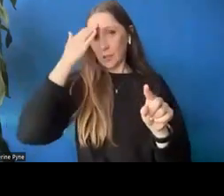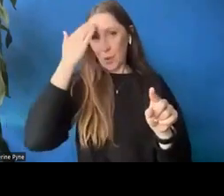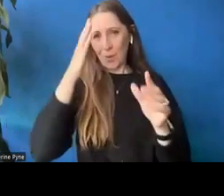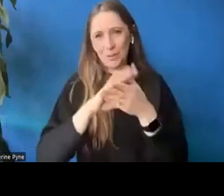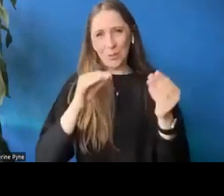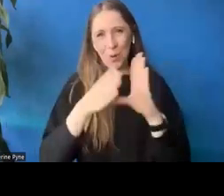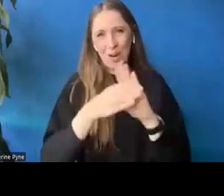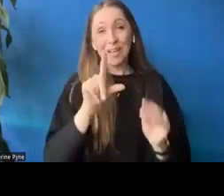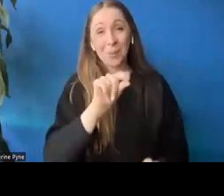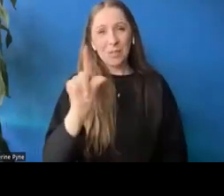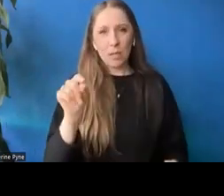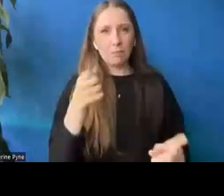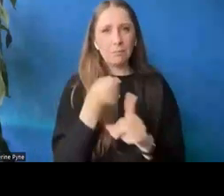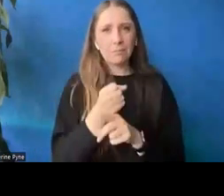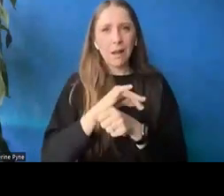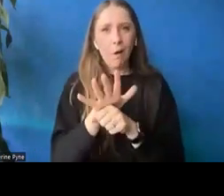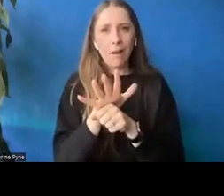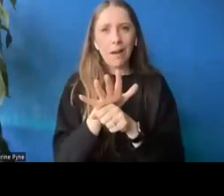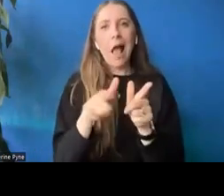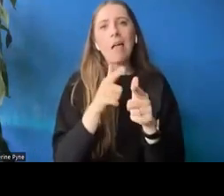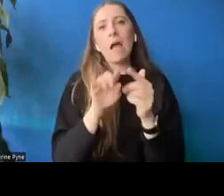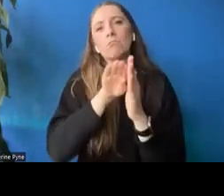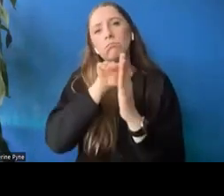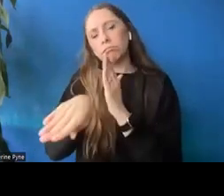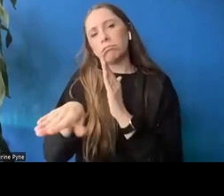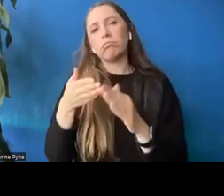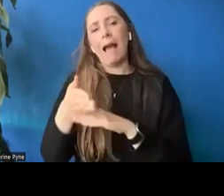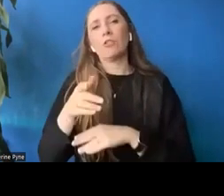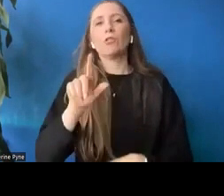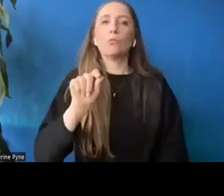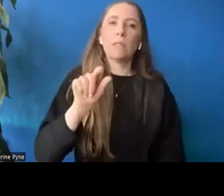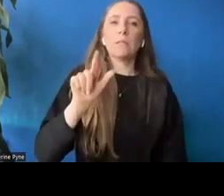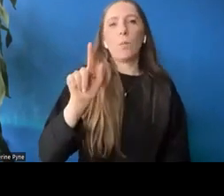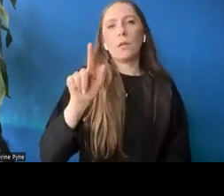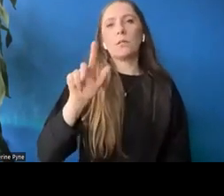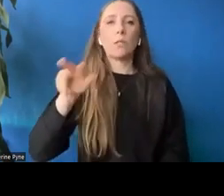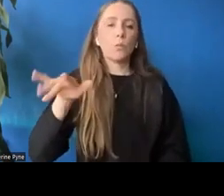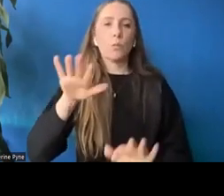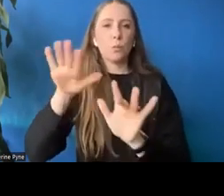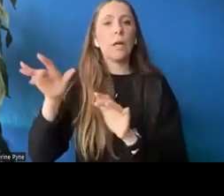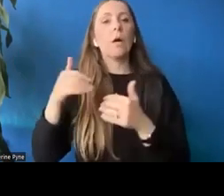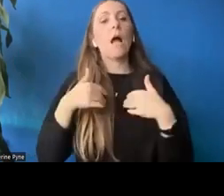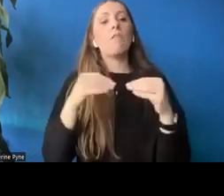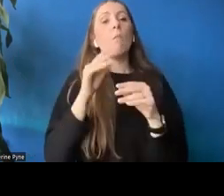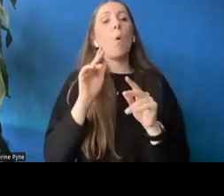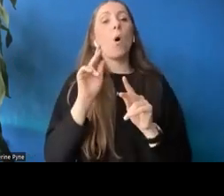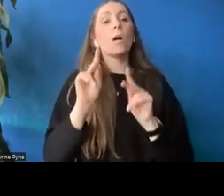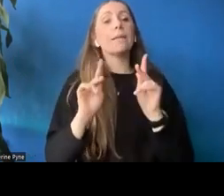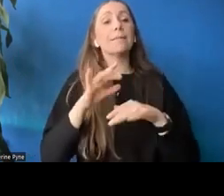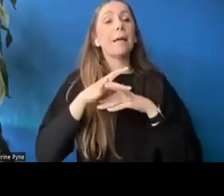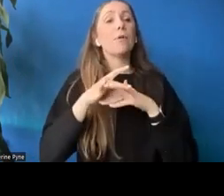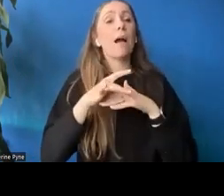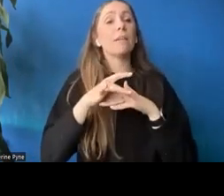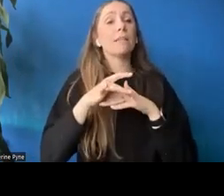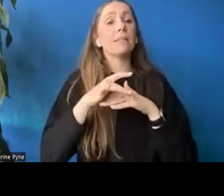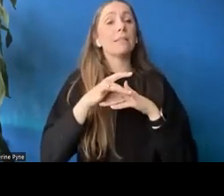with COVID in 2020. It has gone down a little bit from 2021 to 2022. And we have more demographic data. So this equity index